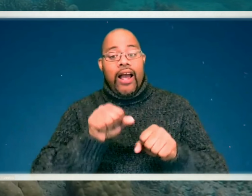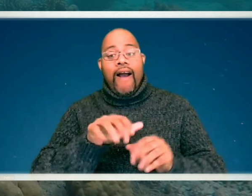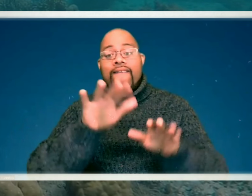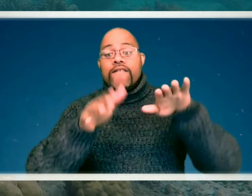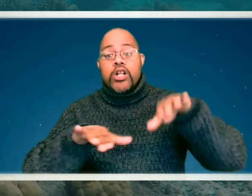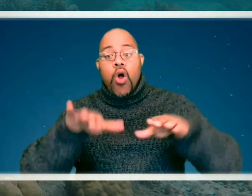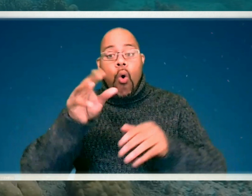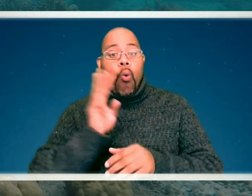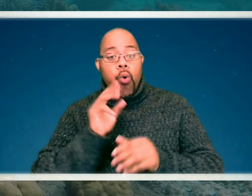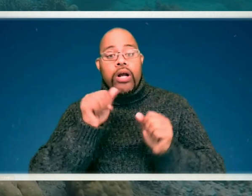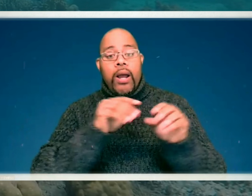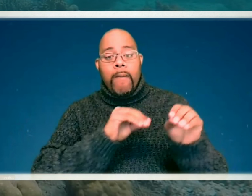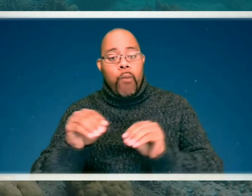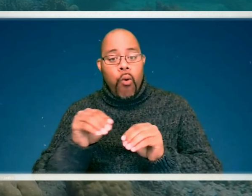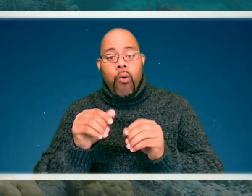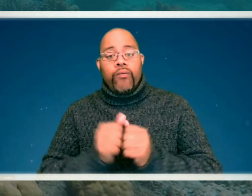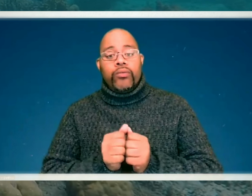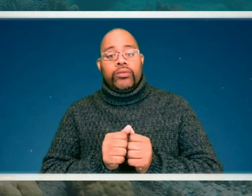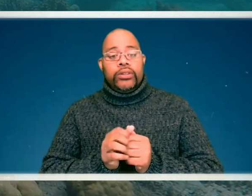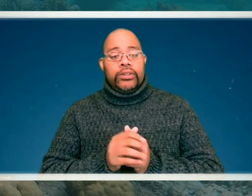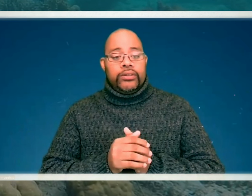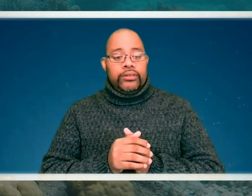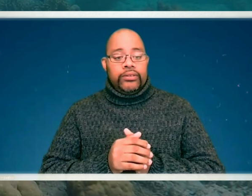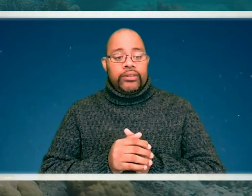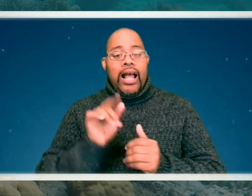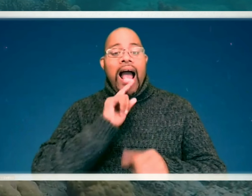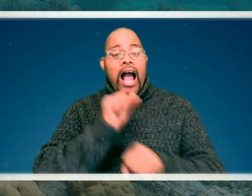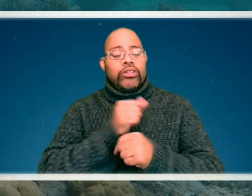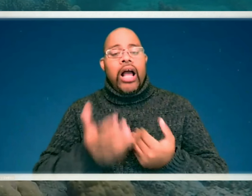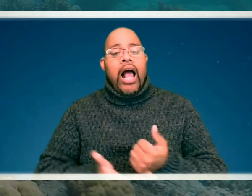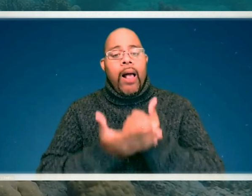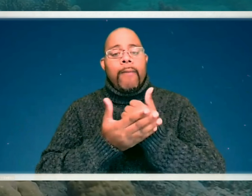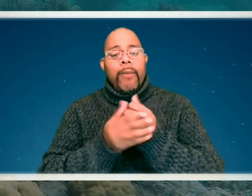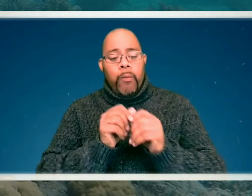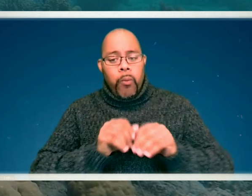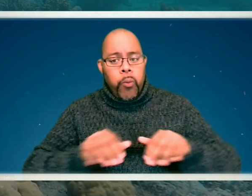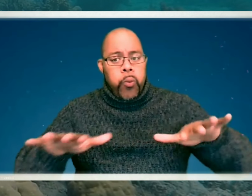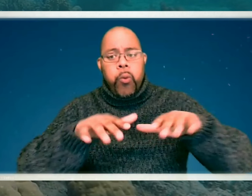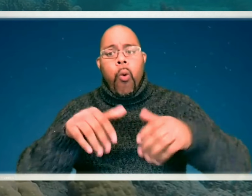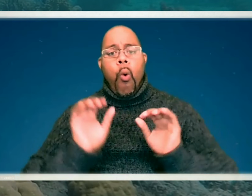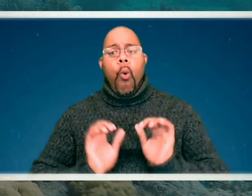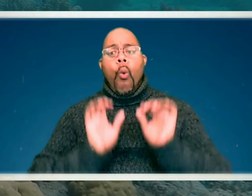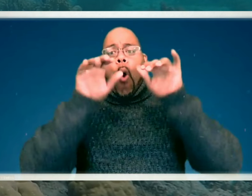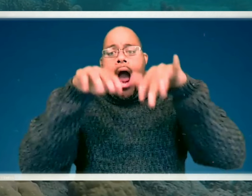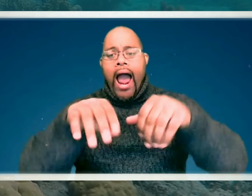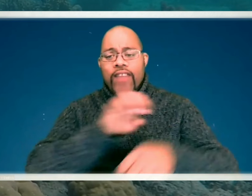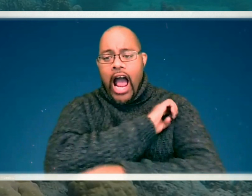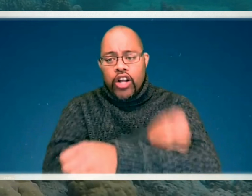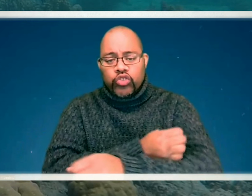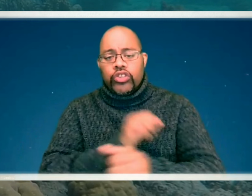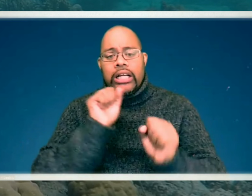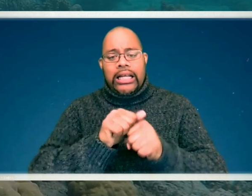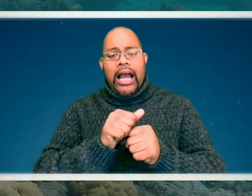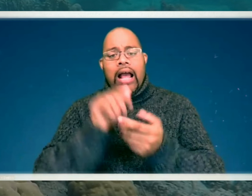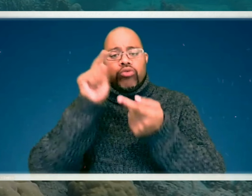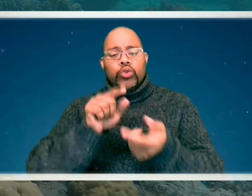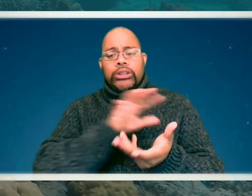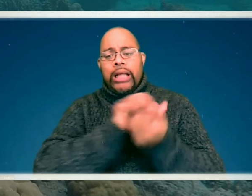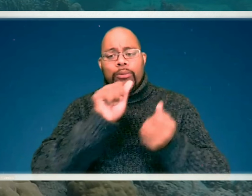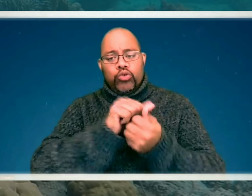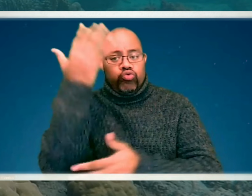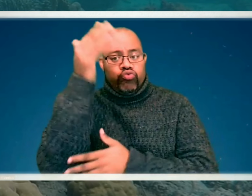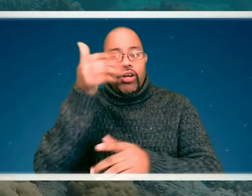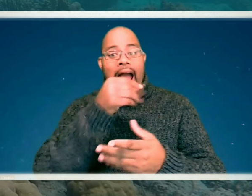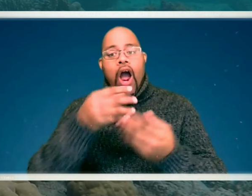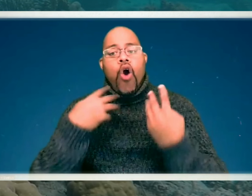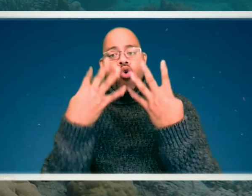move with storm-generated wave surges. And this actually helps dissipate wave energy, which prevents damage to the tree structure and the corals themselves.